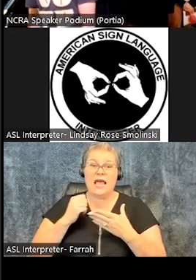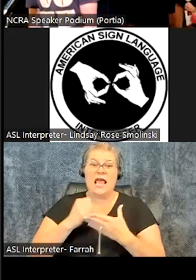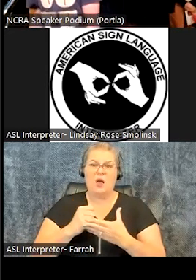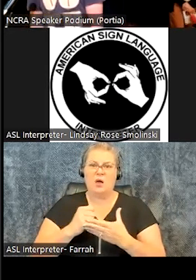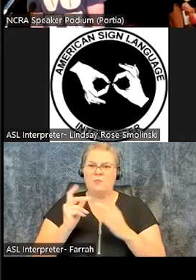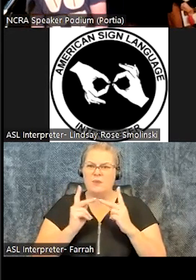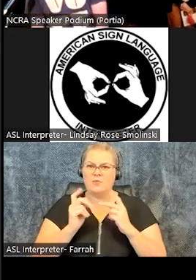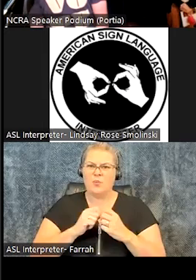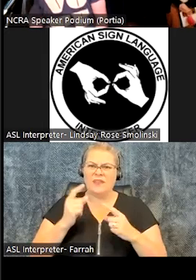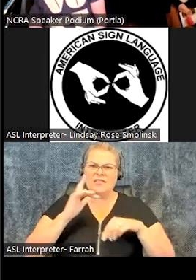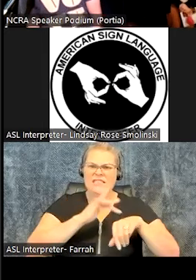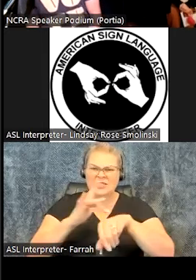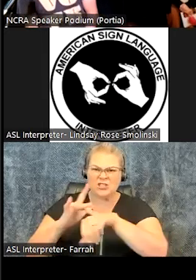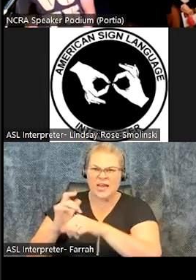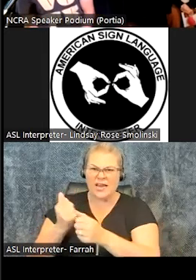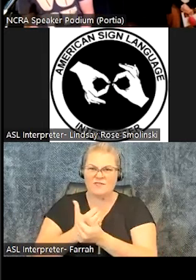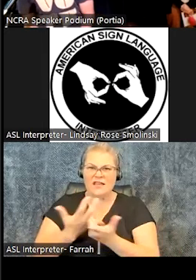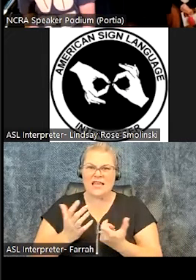that post-pandemic?